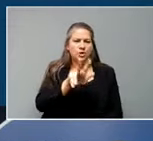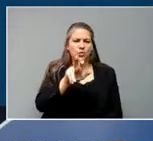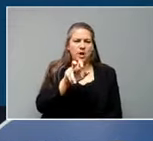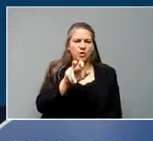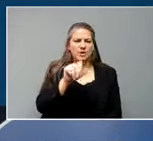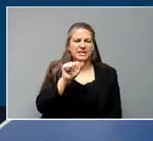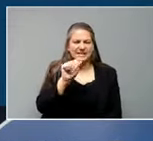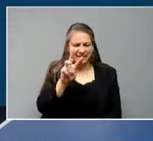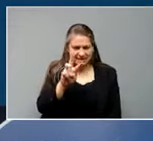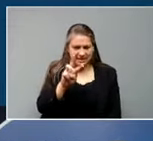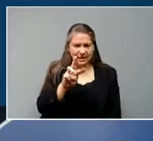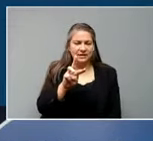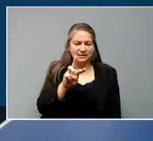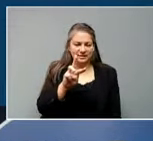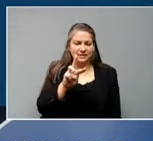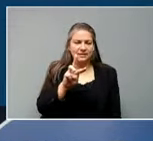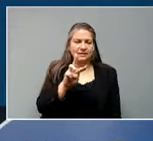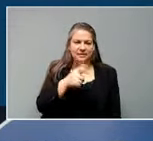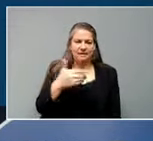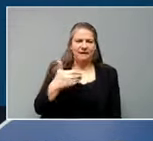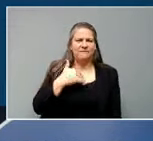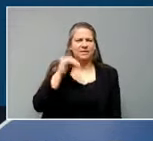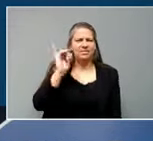2,316 with that